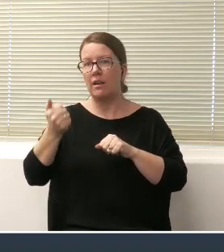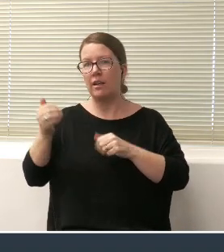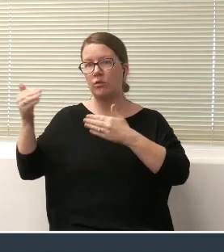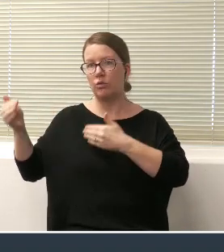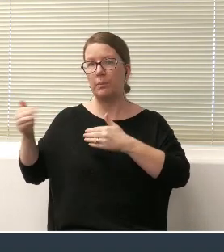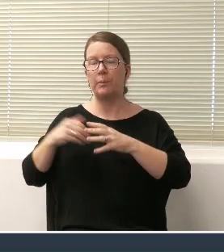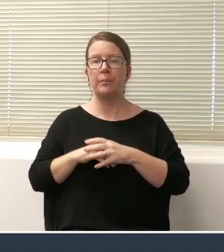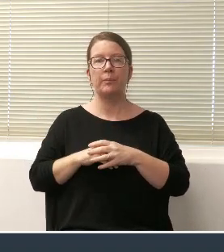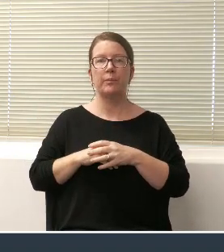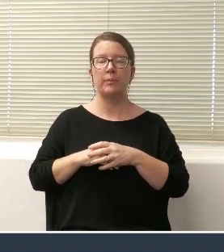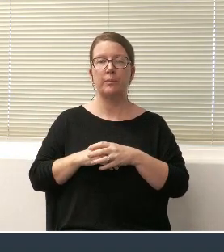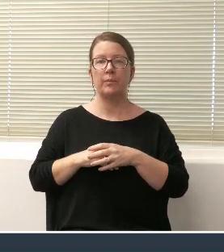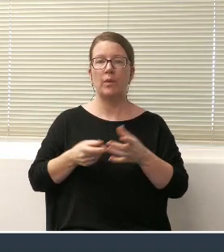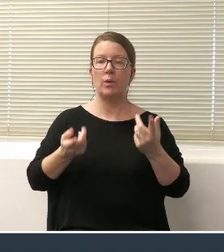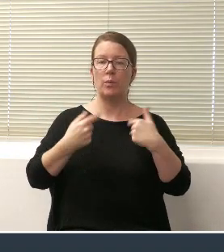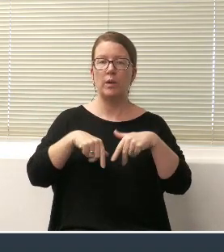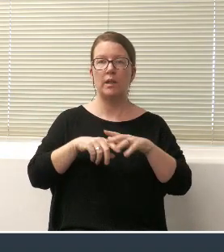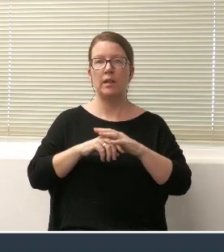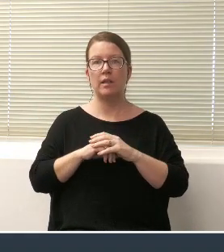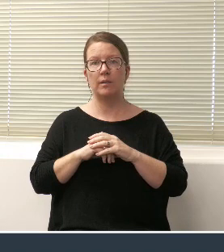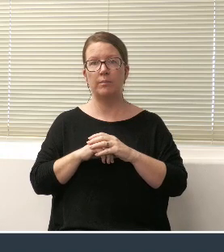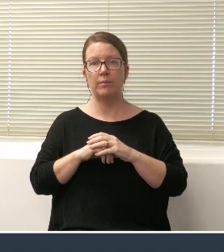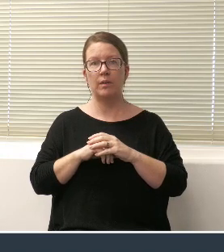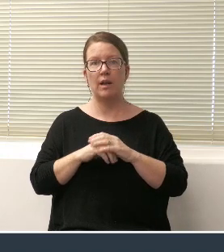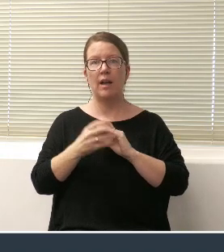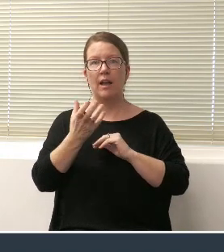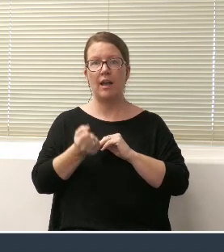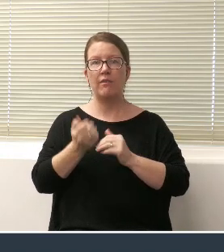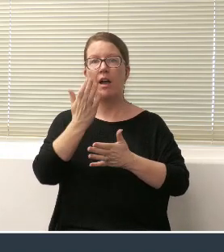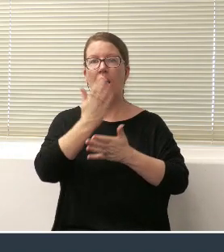door. And we we'll have